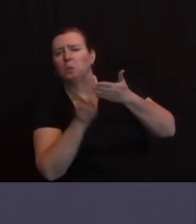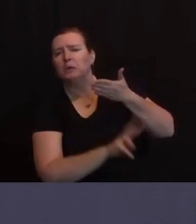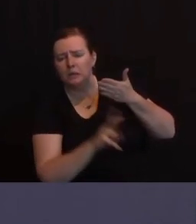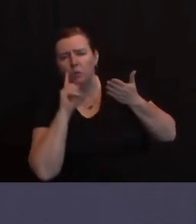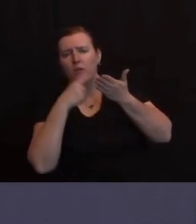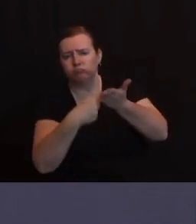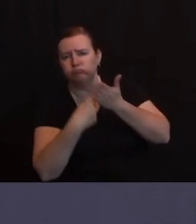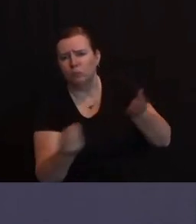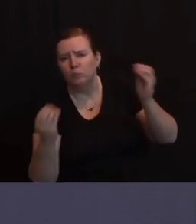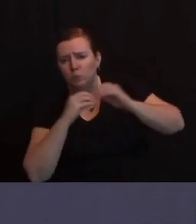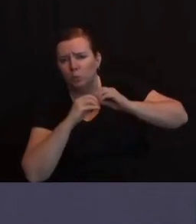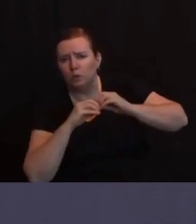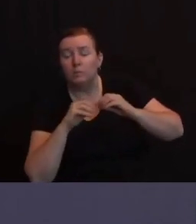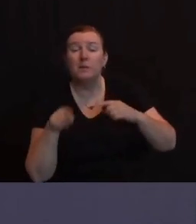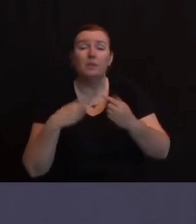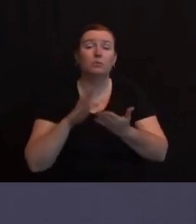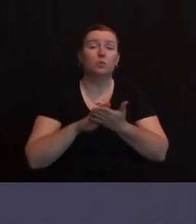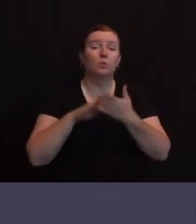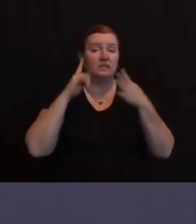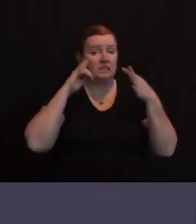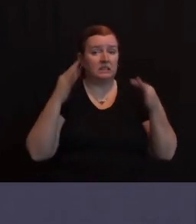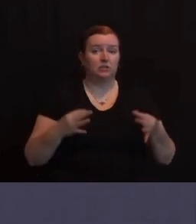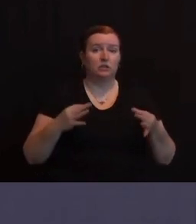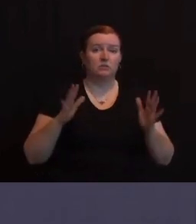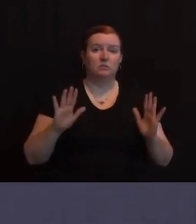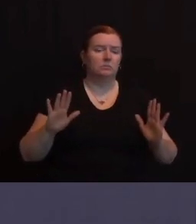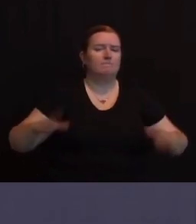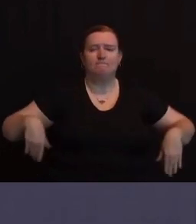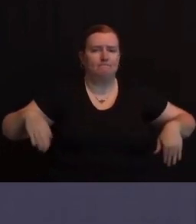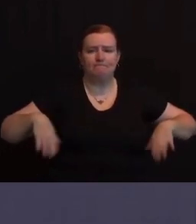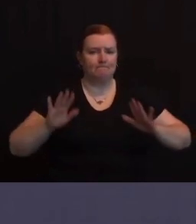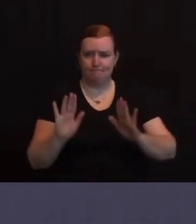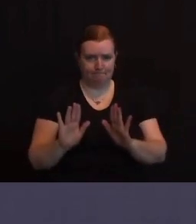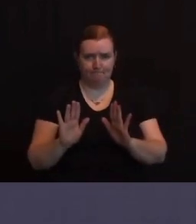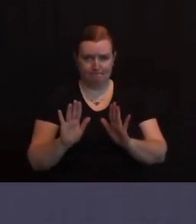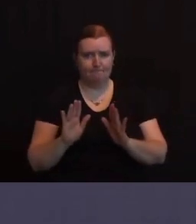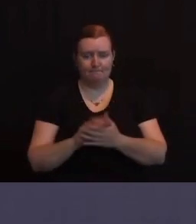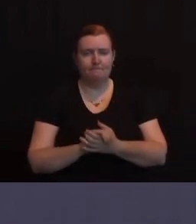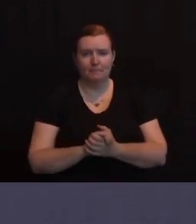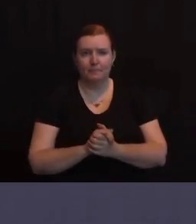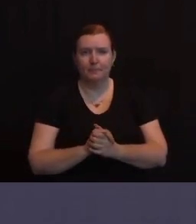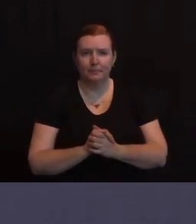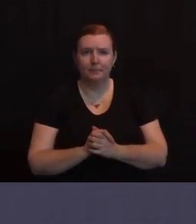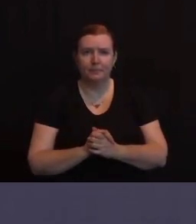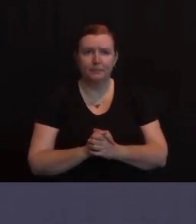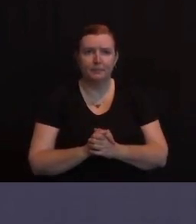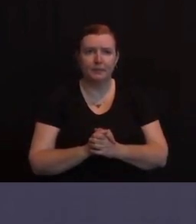specific on that. Listen, these calls are really hard.